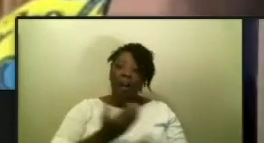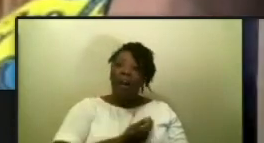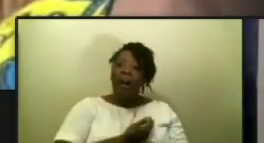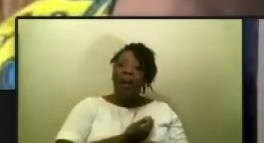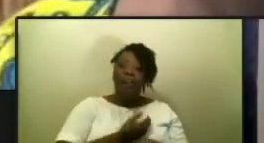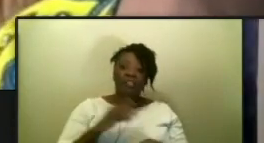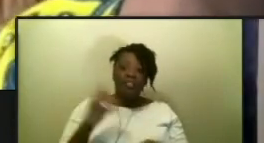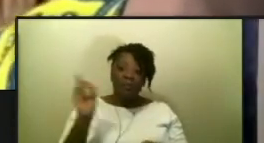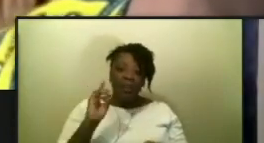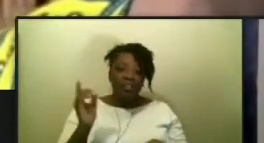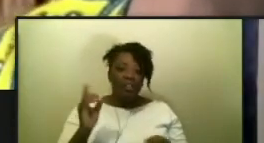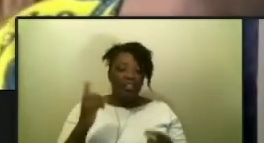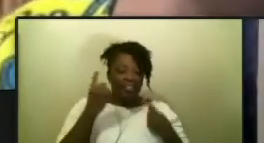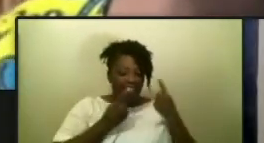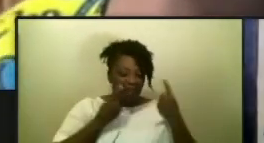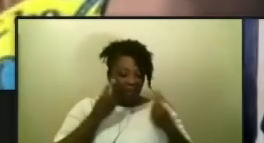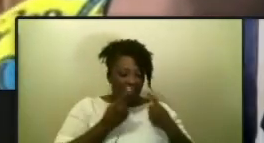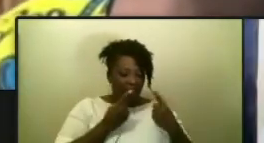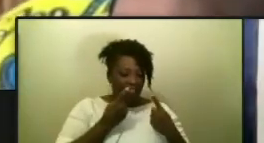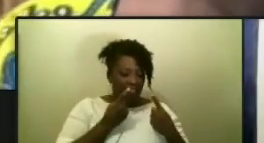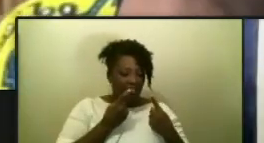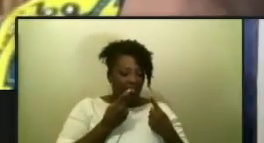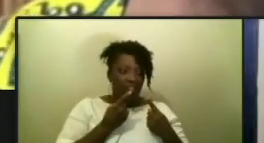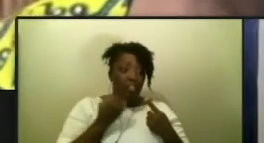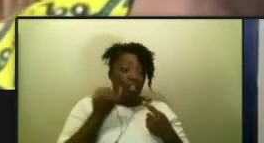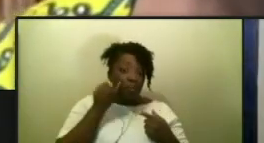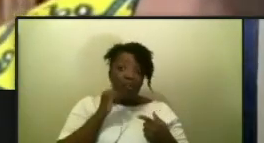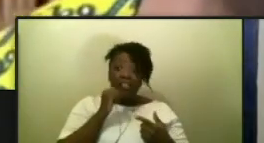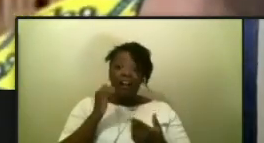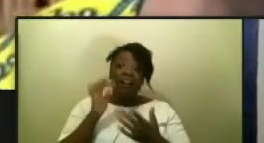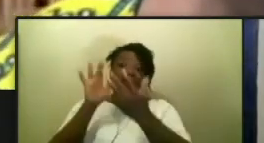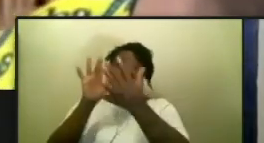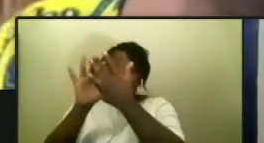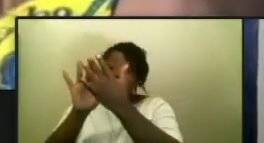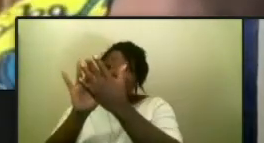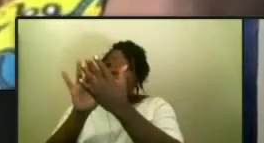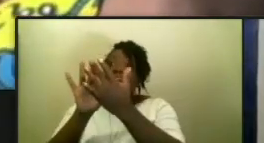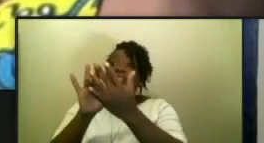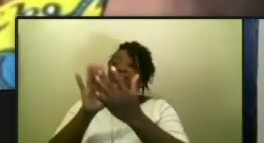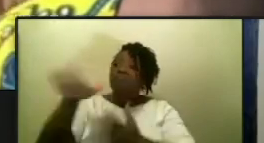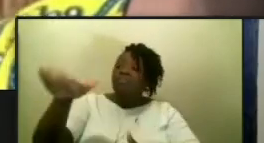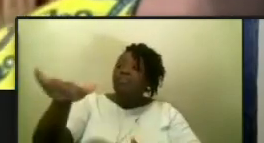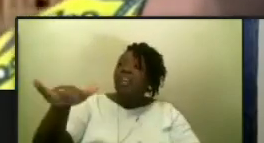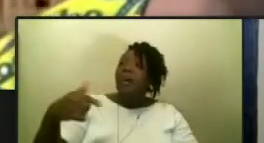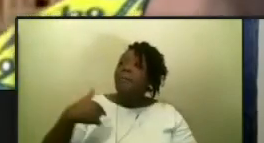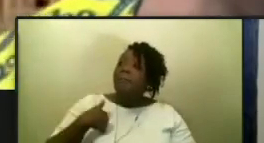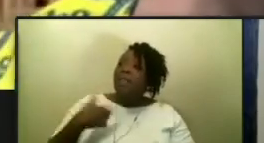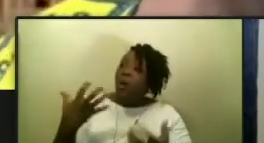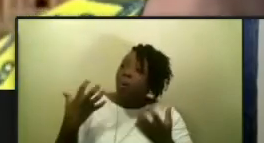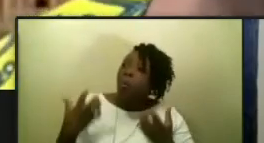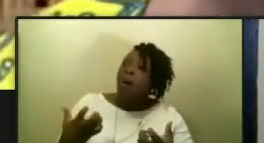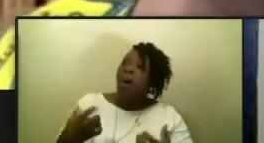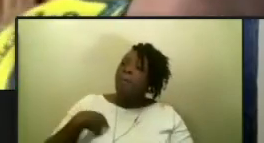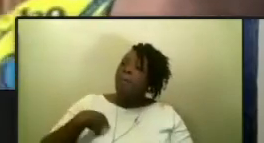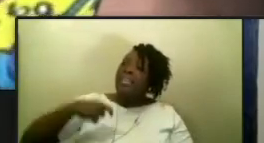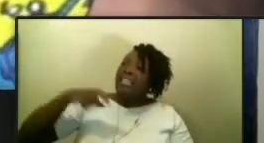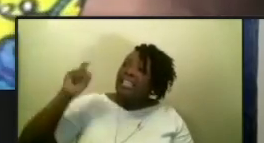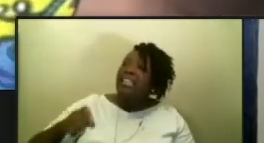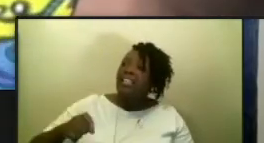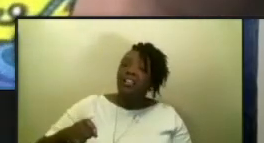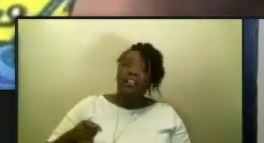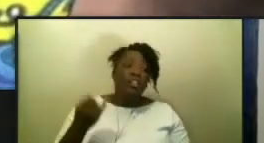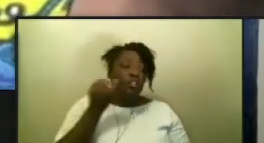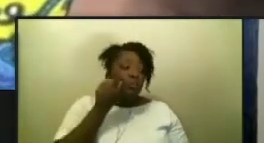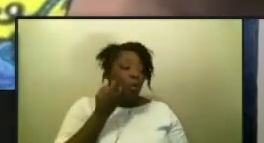like this, like she said, if we don't call our legislators, if we don't let our voice be known, if nobody thinks we